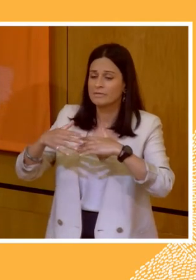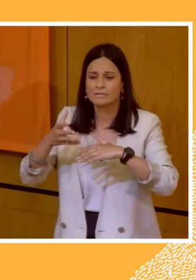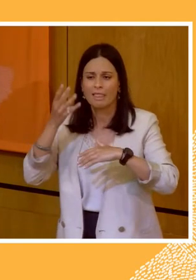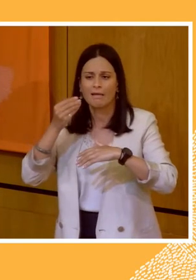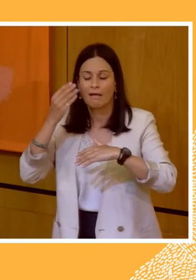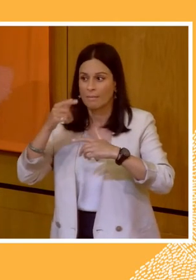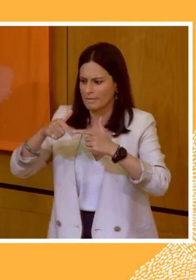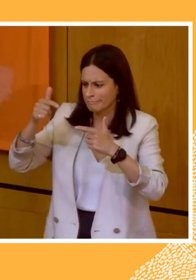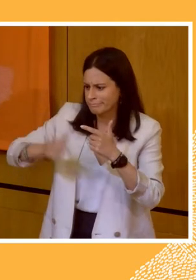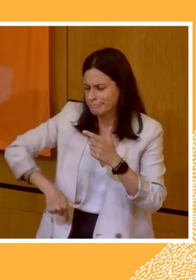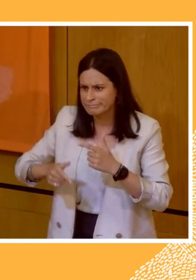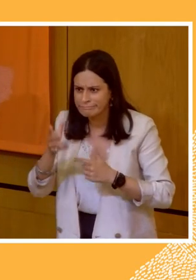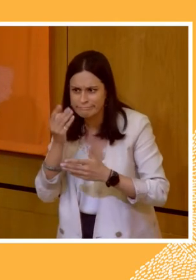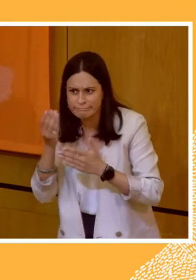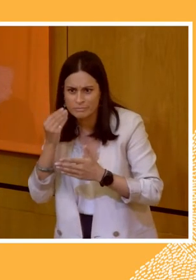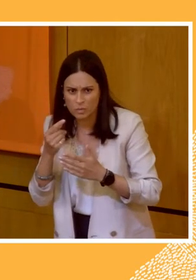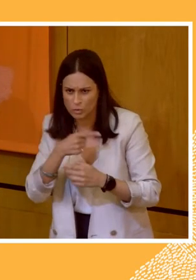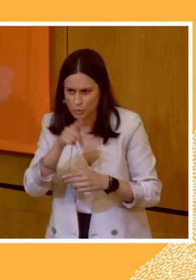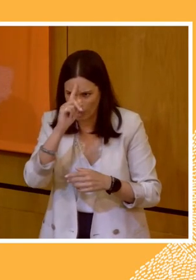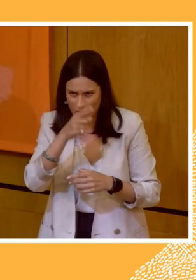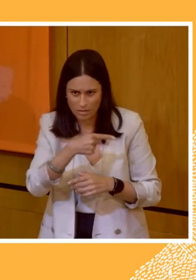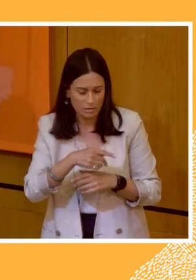a forest. What do you think?